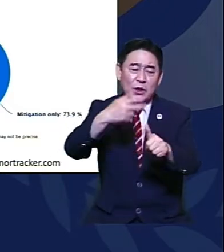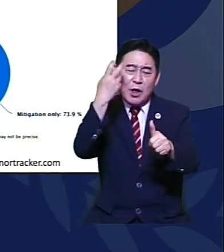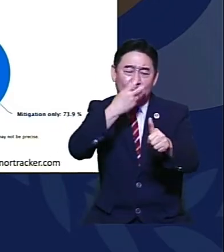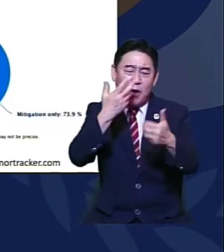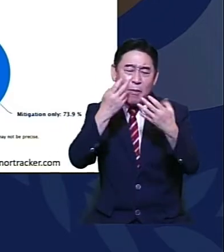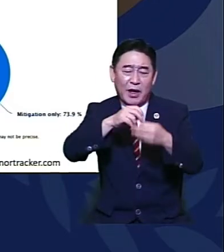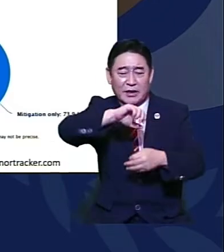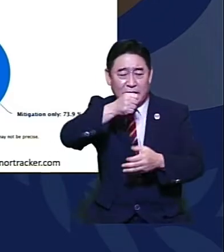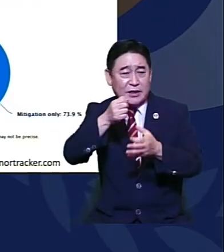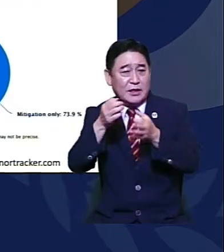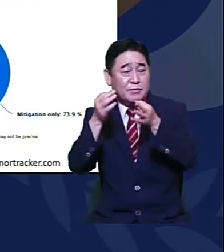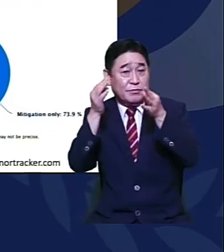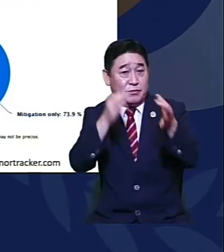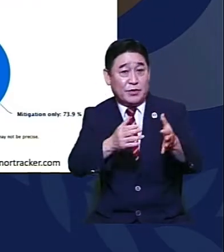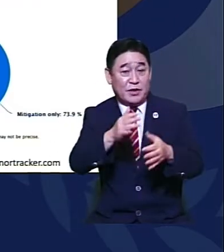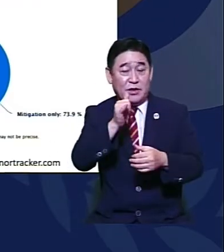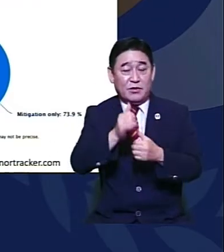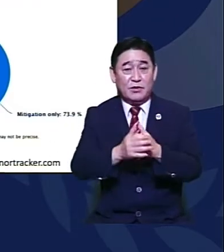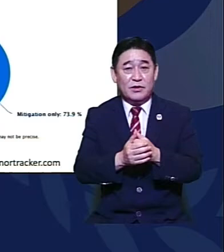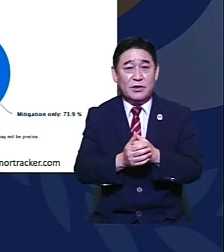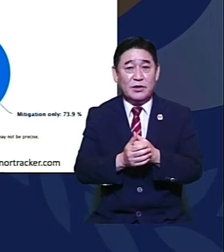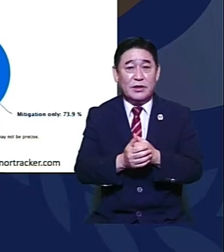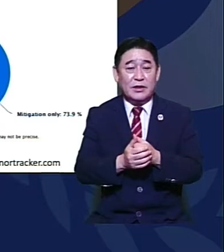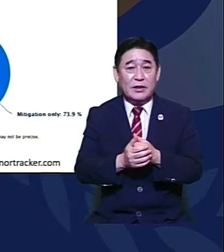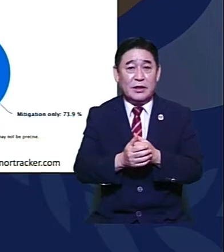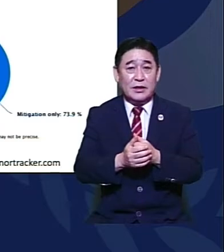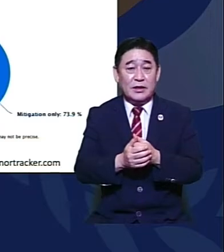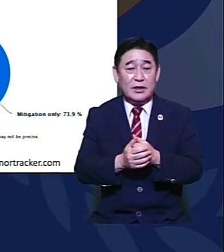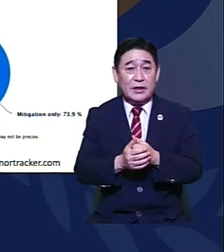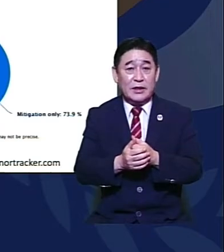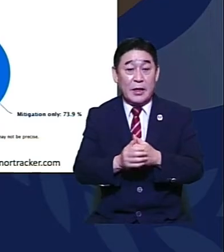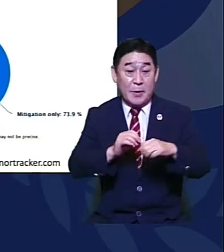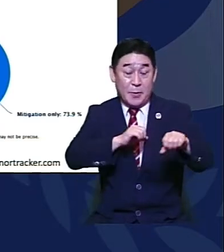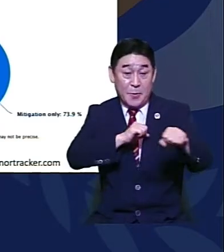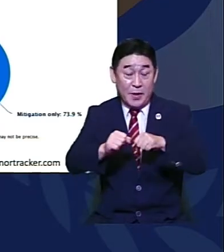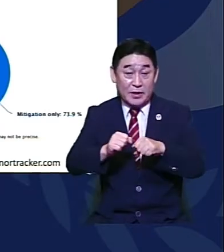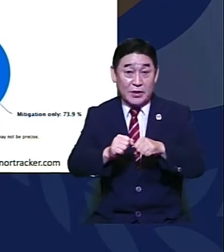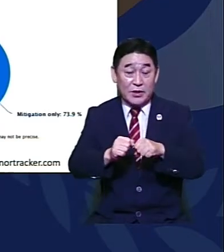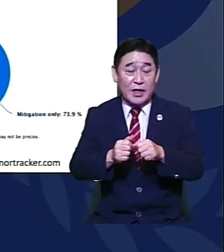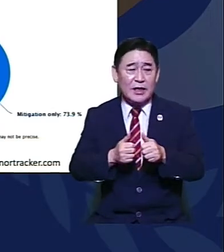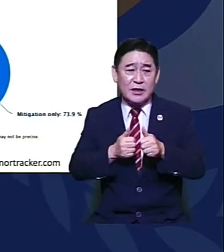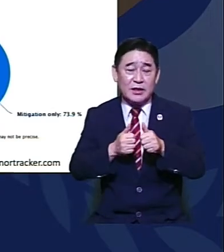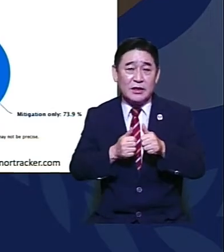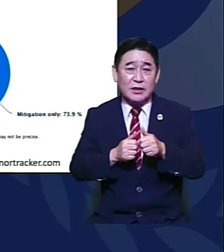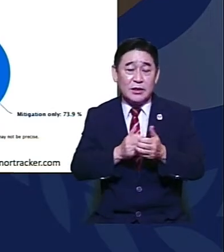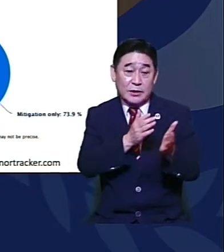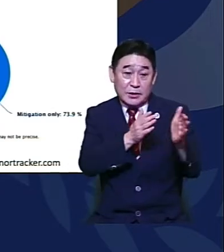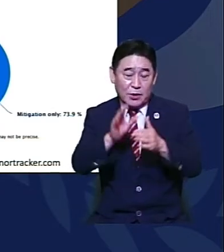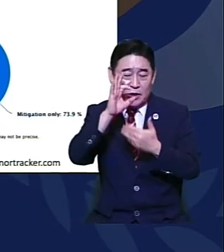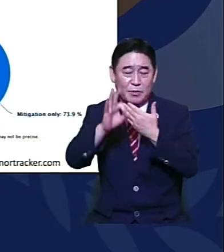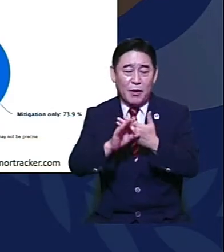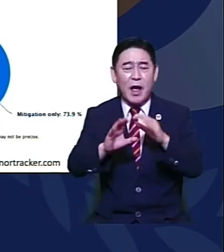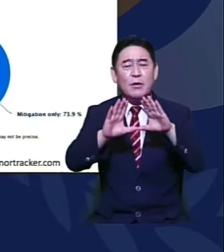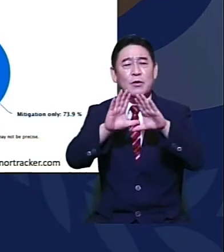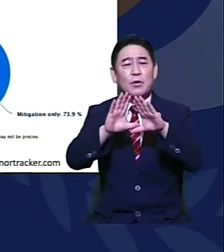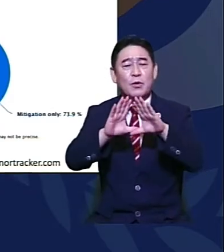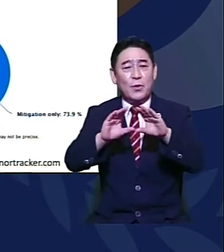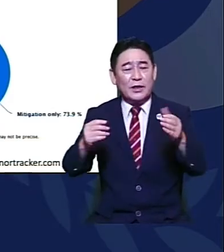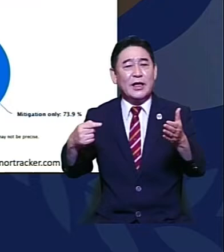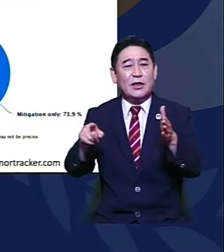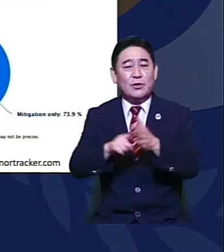type of intervention, mitigation funding accounts for 74% of